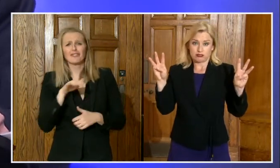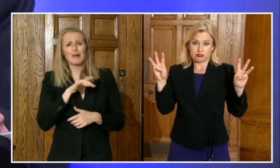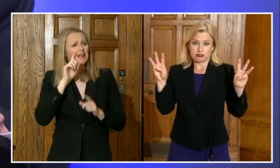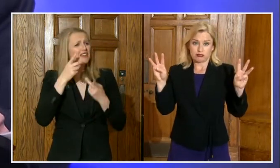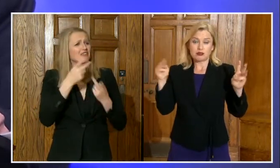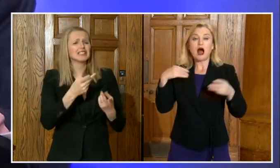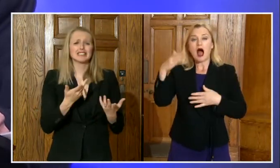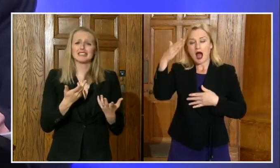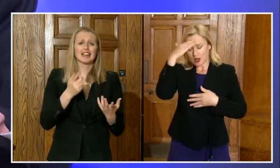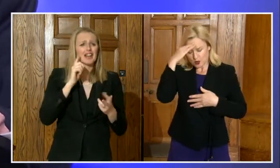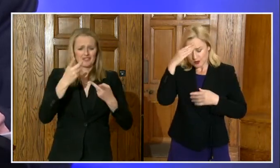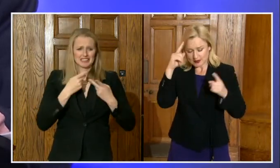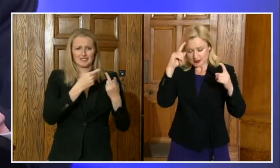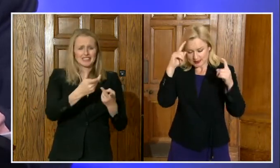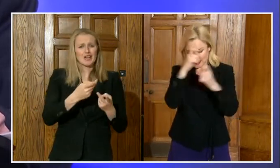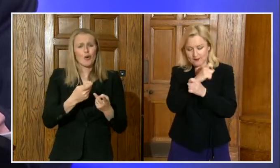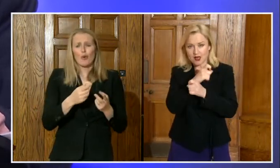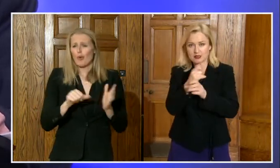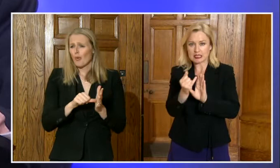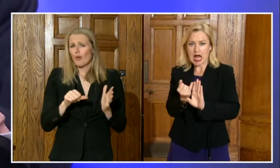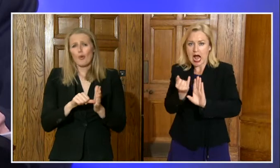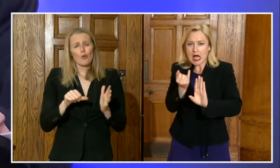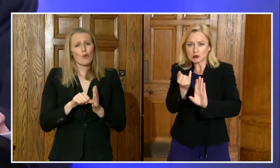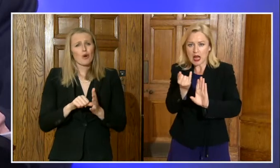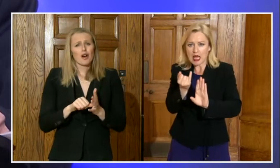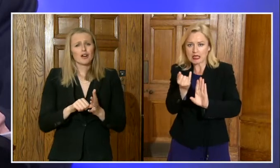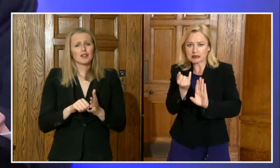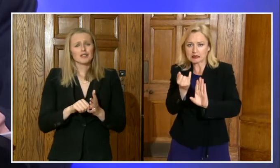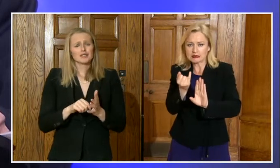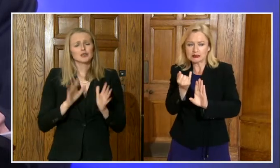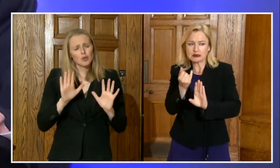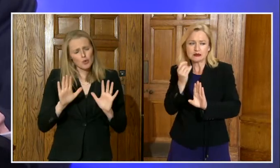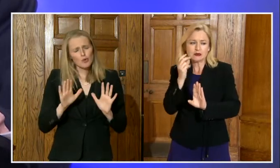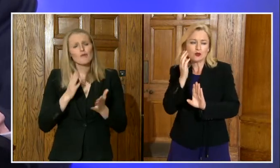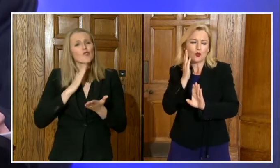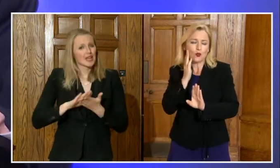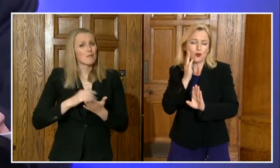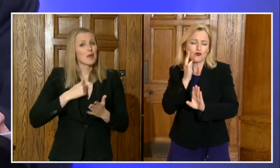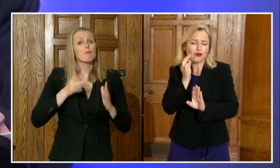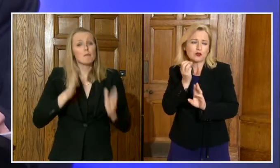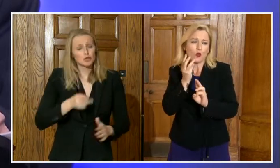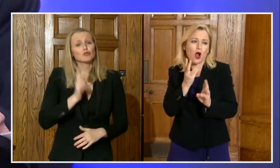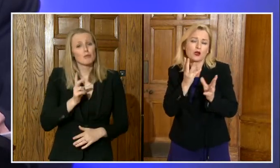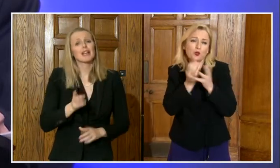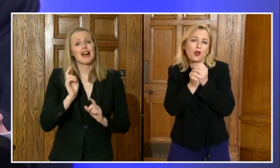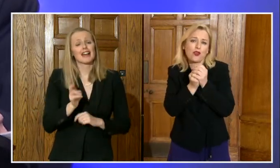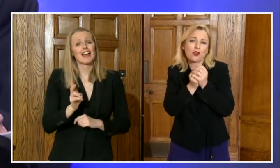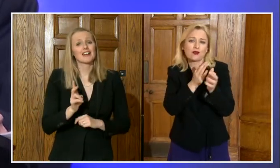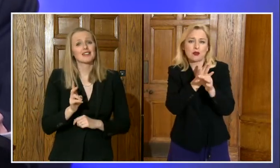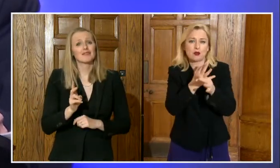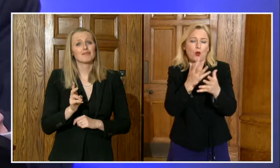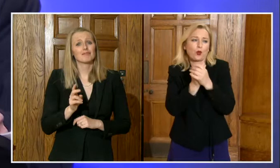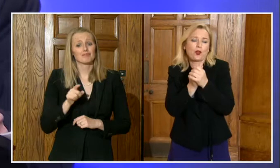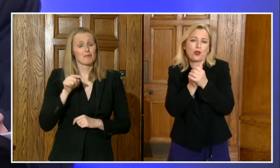normal life. So forgive me for repeating myself yet again. Call it my May Day